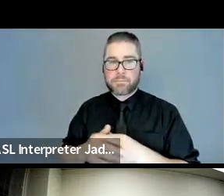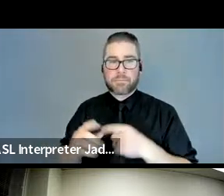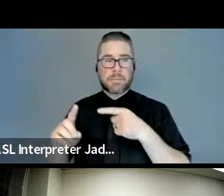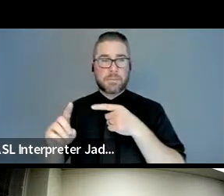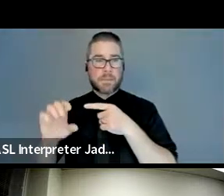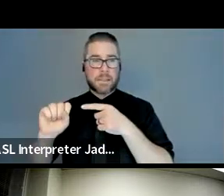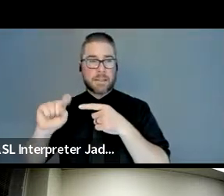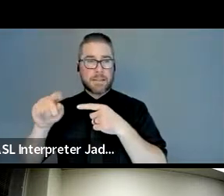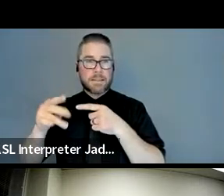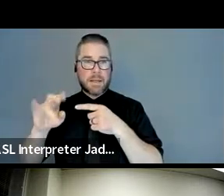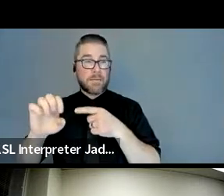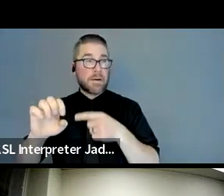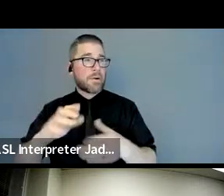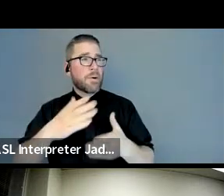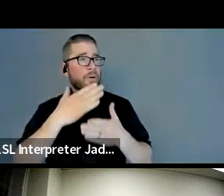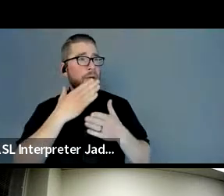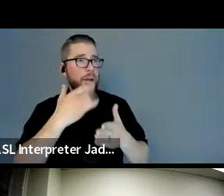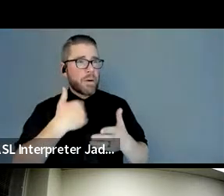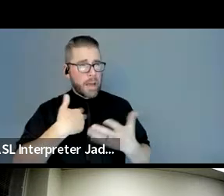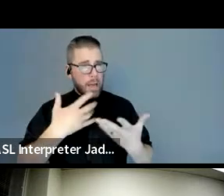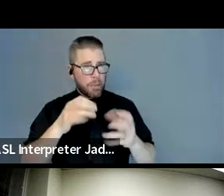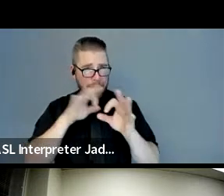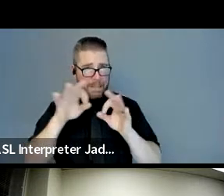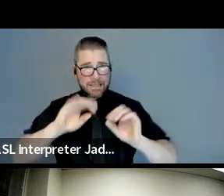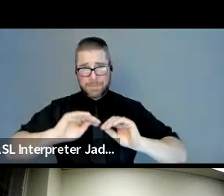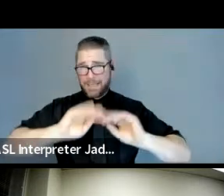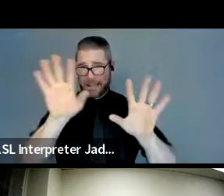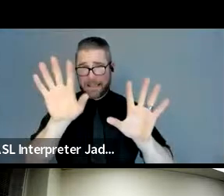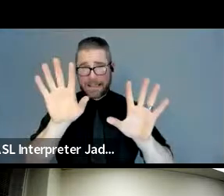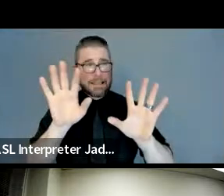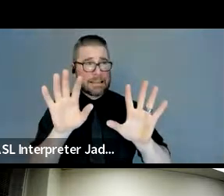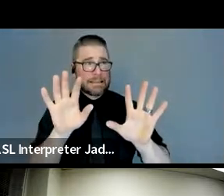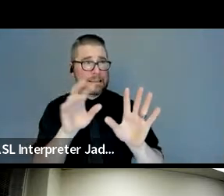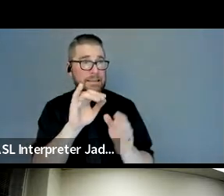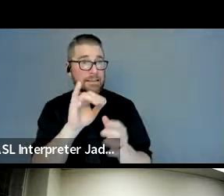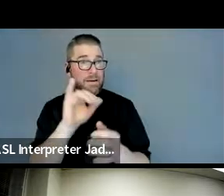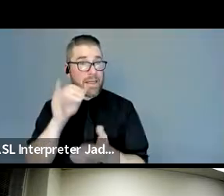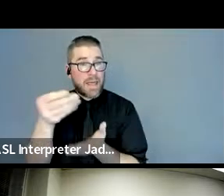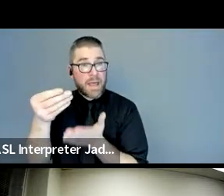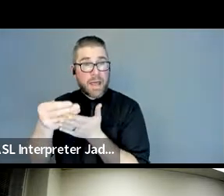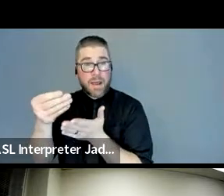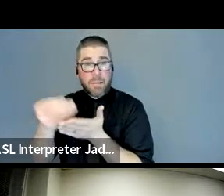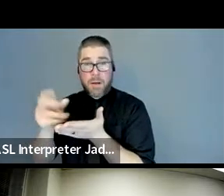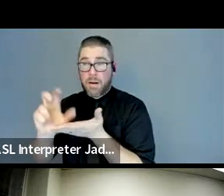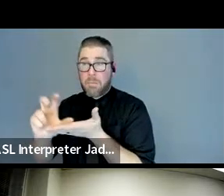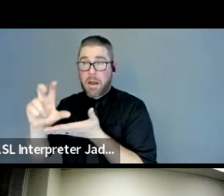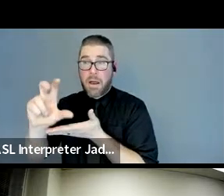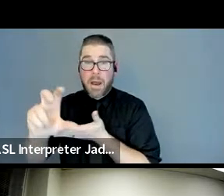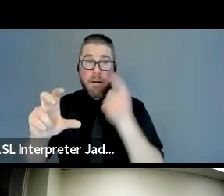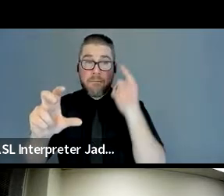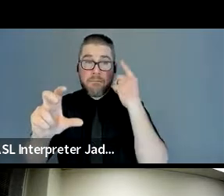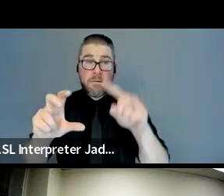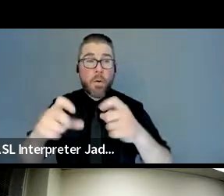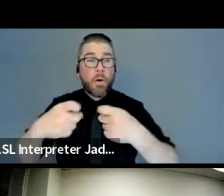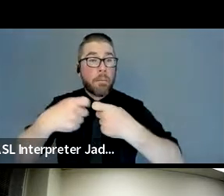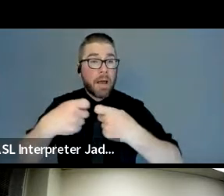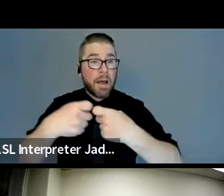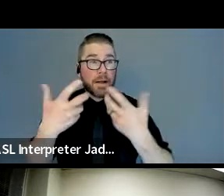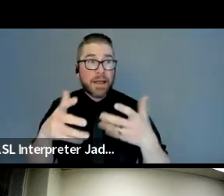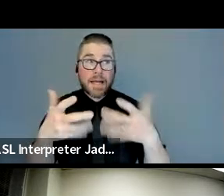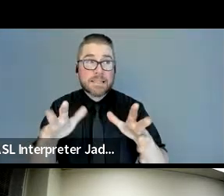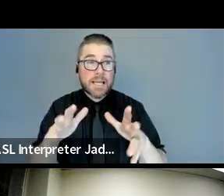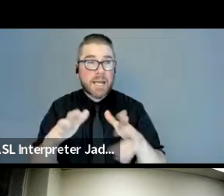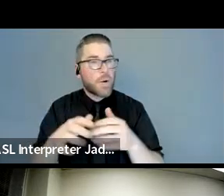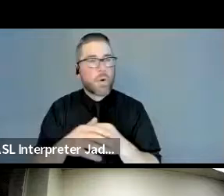didn't confuse anyone. The funding allocation wasn't just for the batteries, it's for the batteries and the full amount